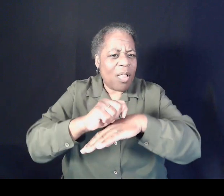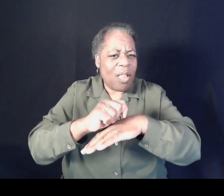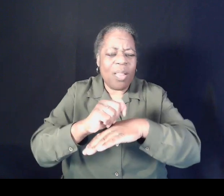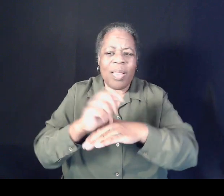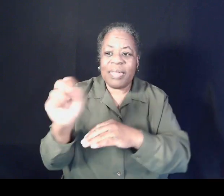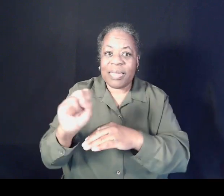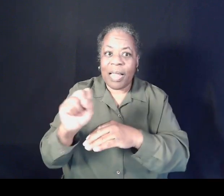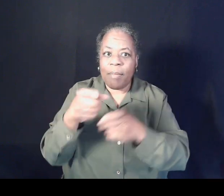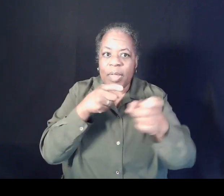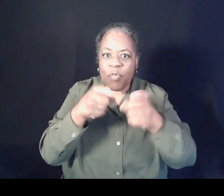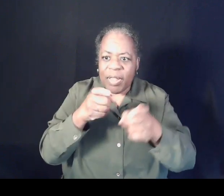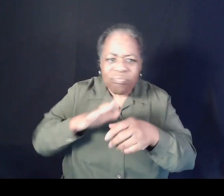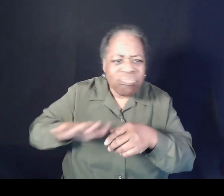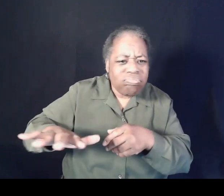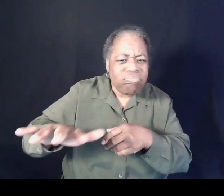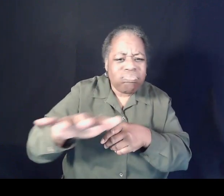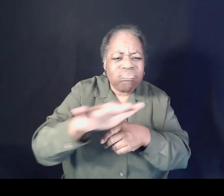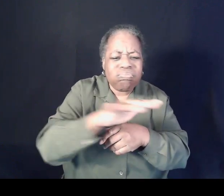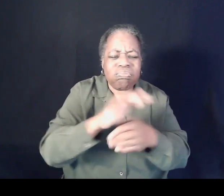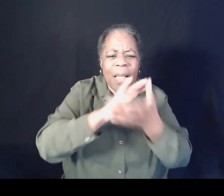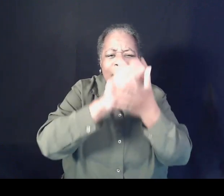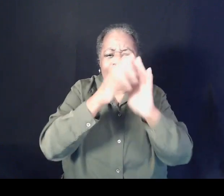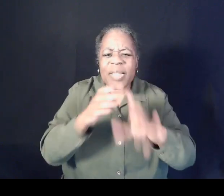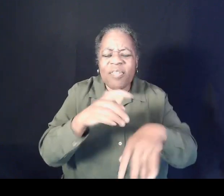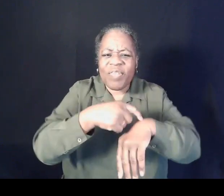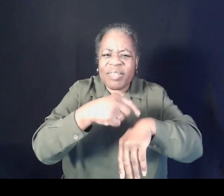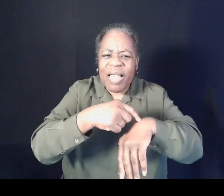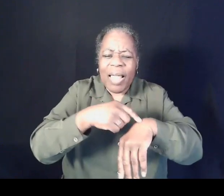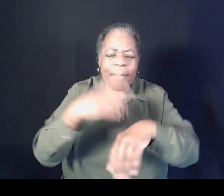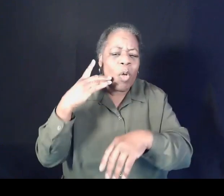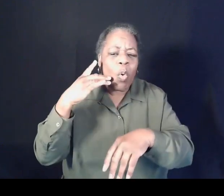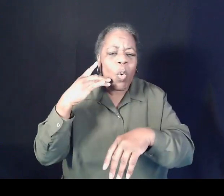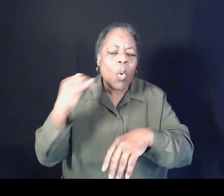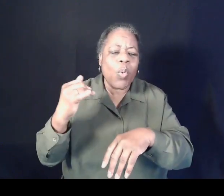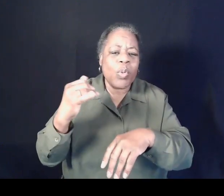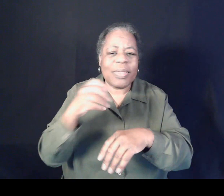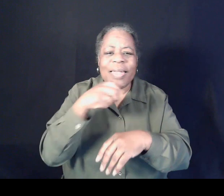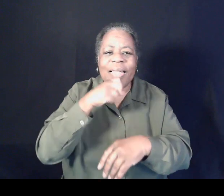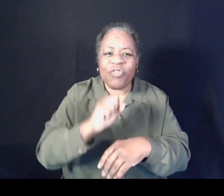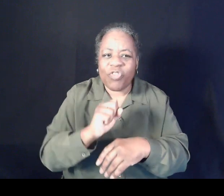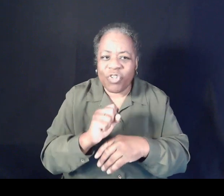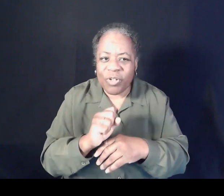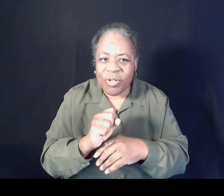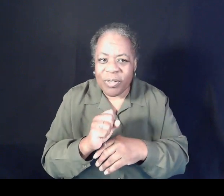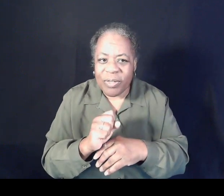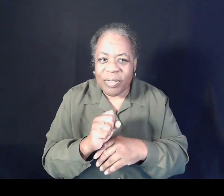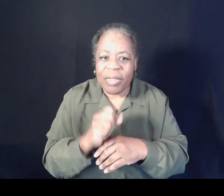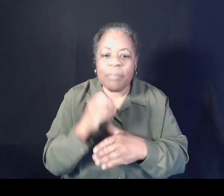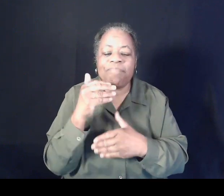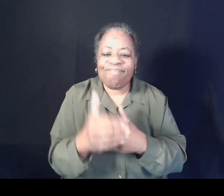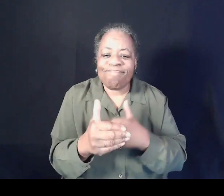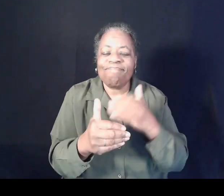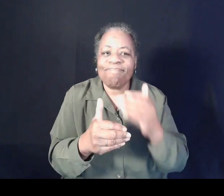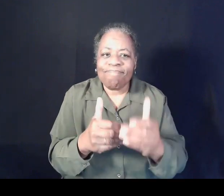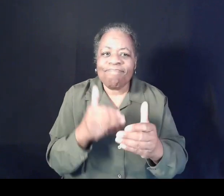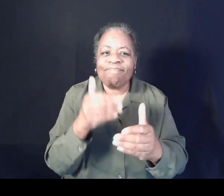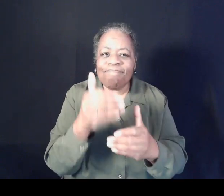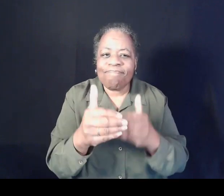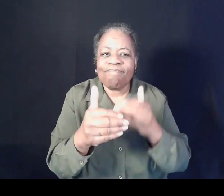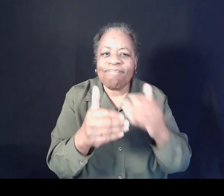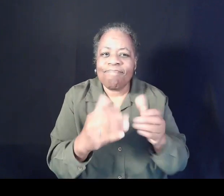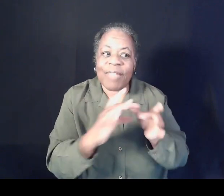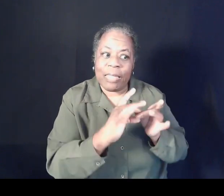prosperous and most peaceful era. Think of it as their golden age. Well, to keep things moving along here, I promise I'll connect the